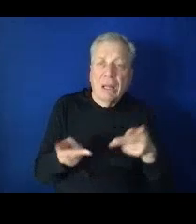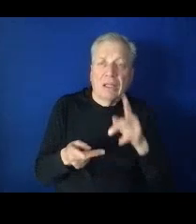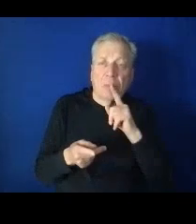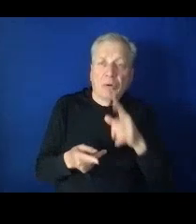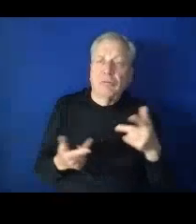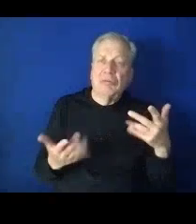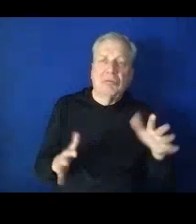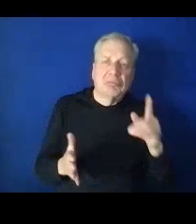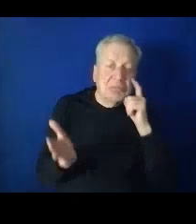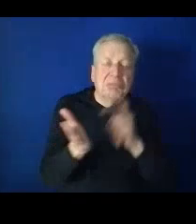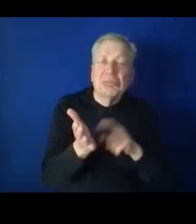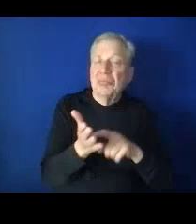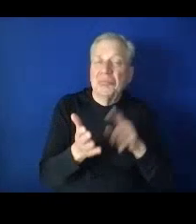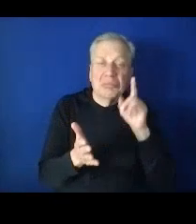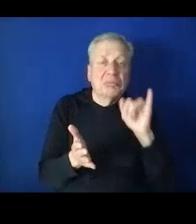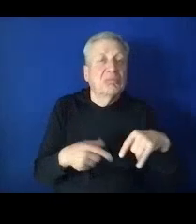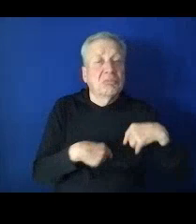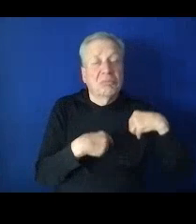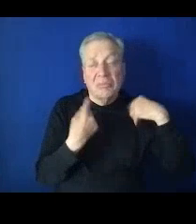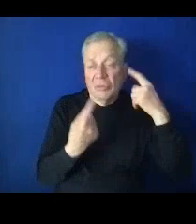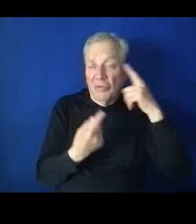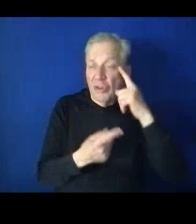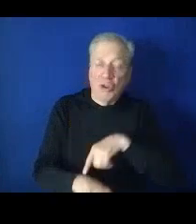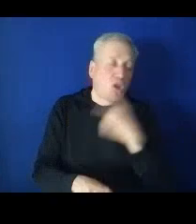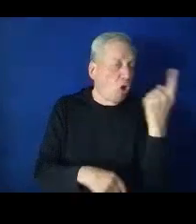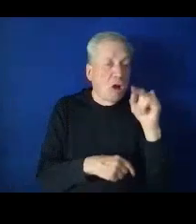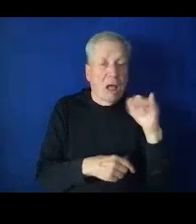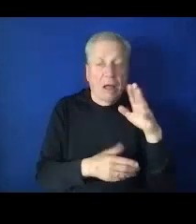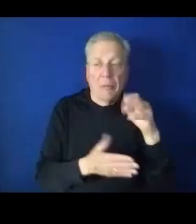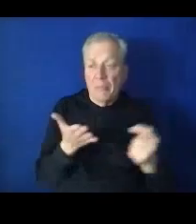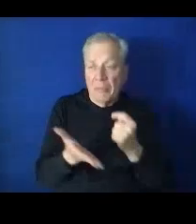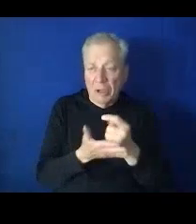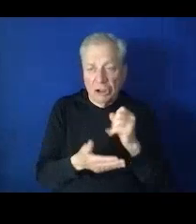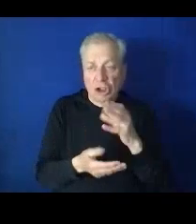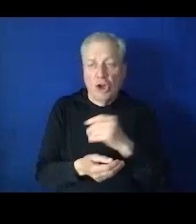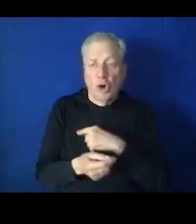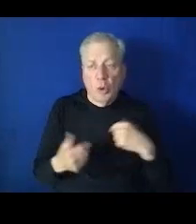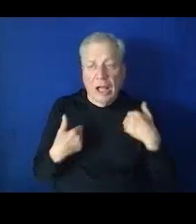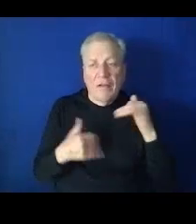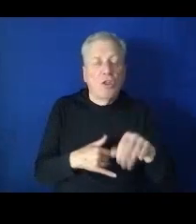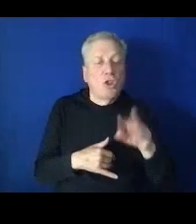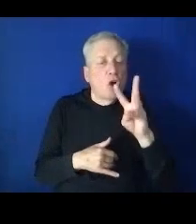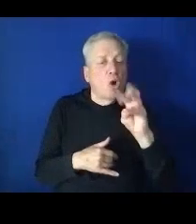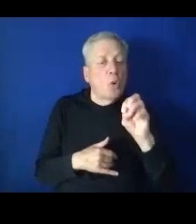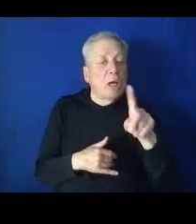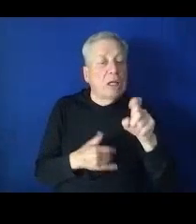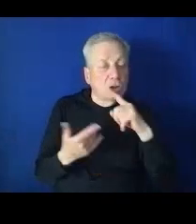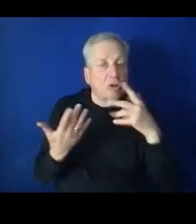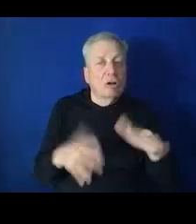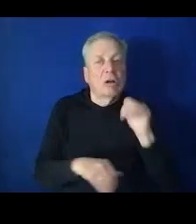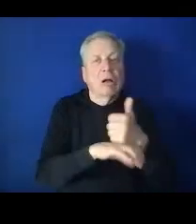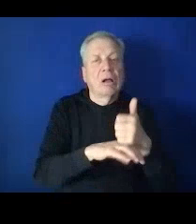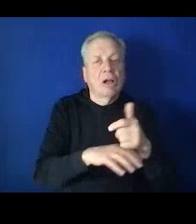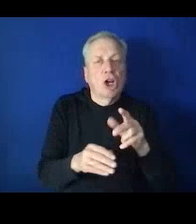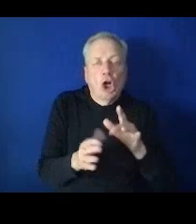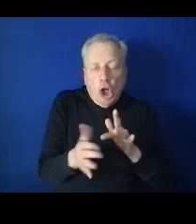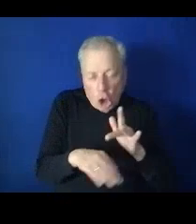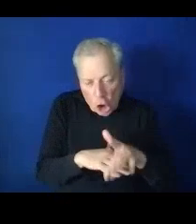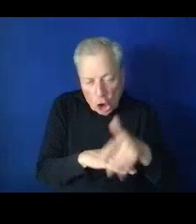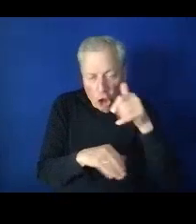for a really, really long time. And so we have these weeds that have been documented very early on in the